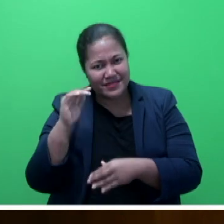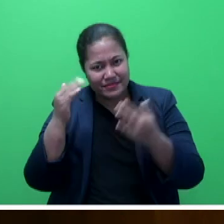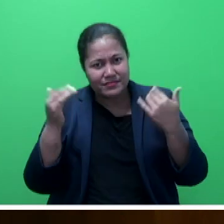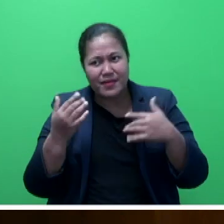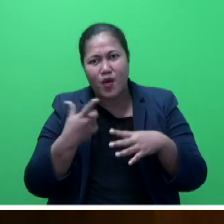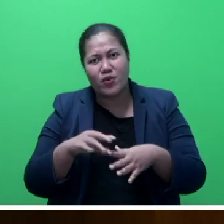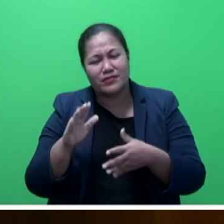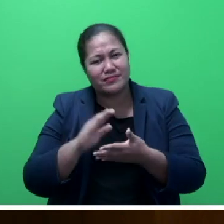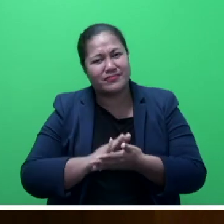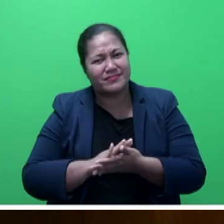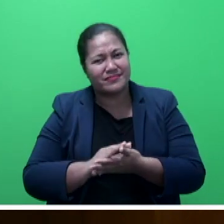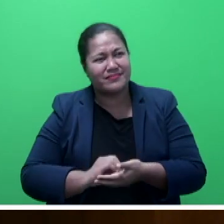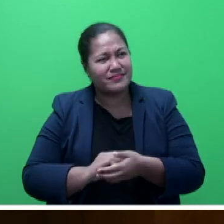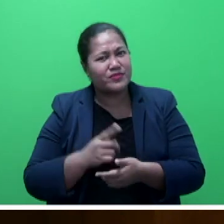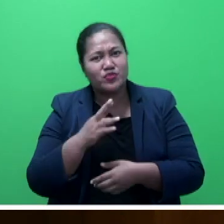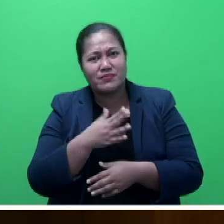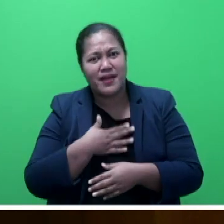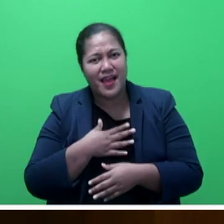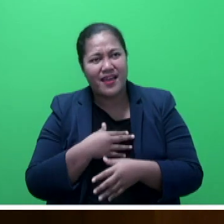friend, iTaukei